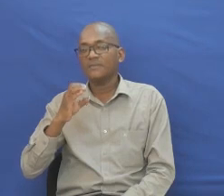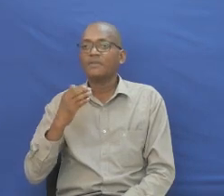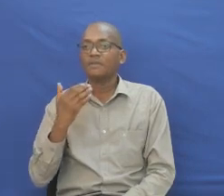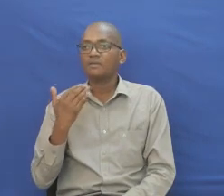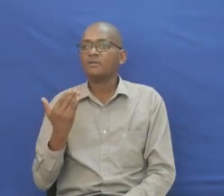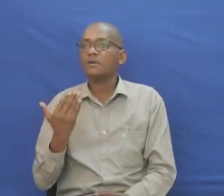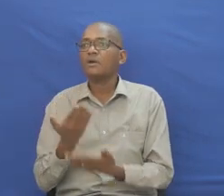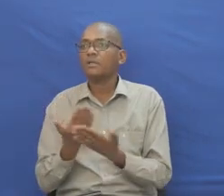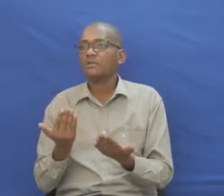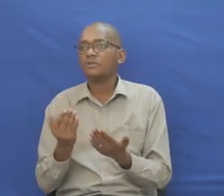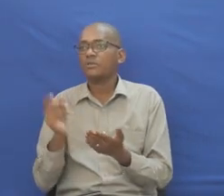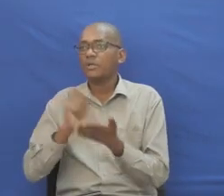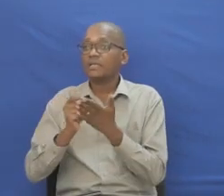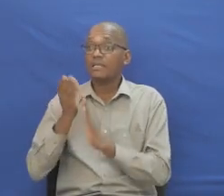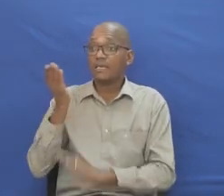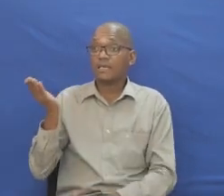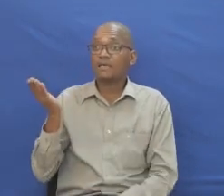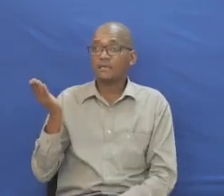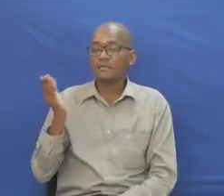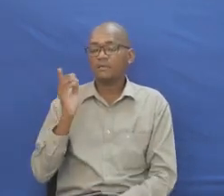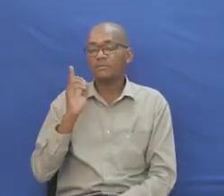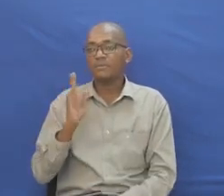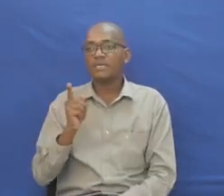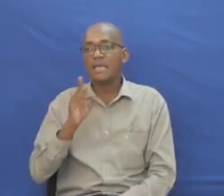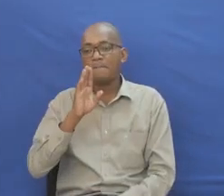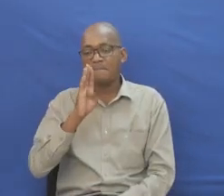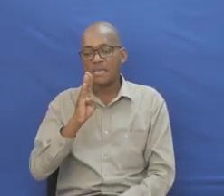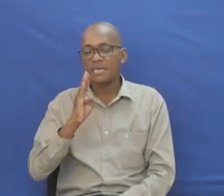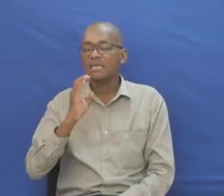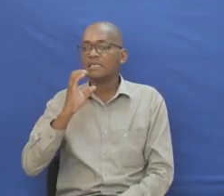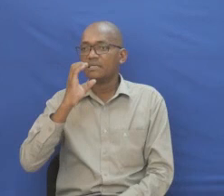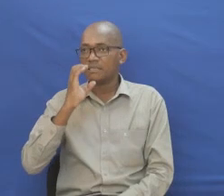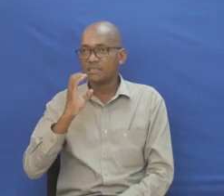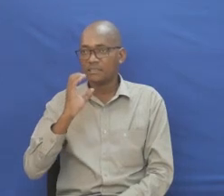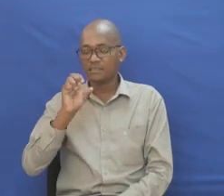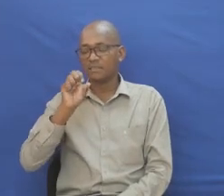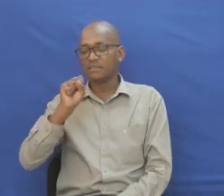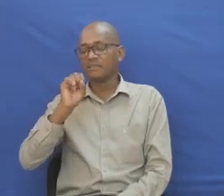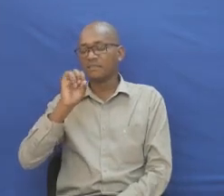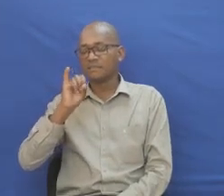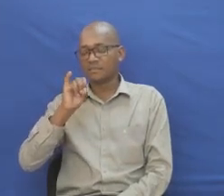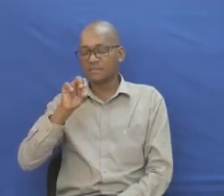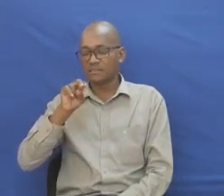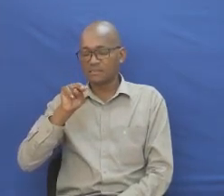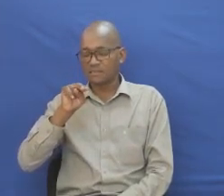get? Write it there. It will be BC sine C.